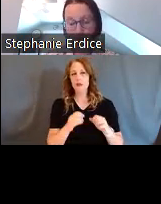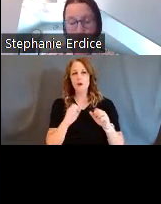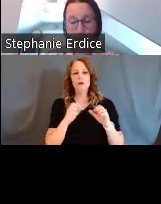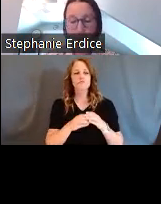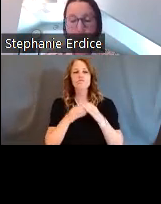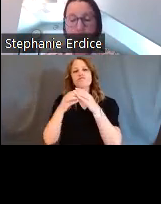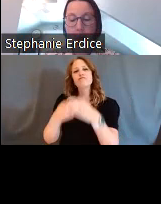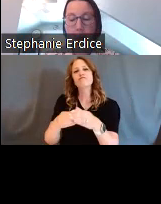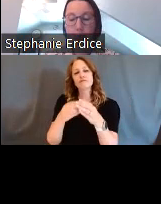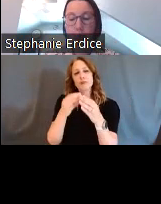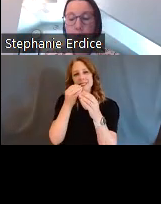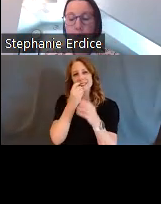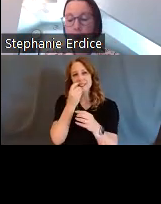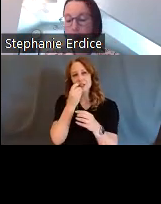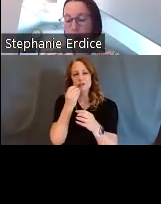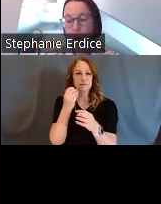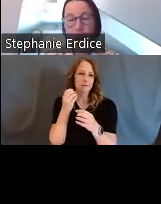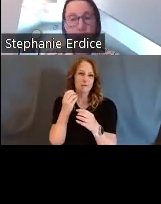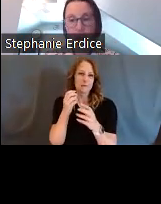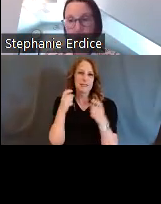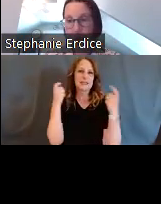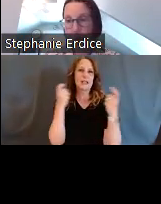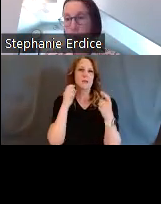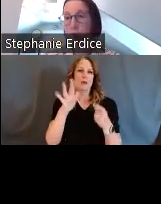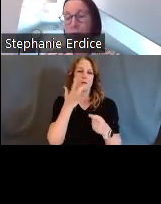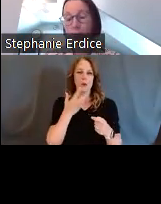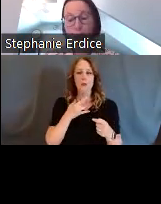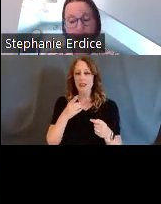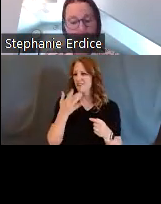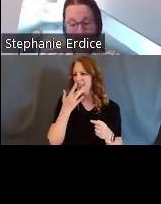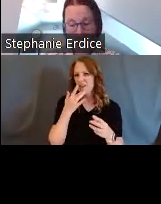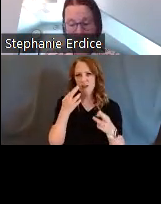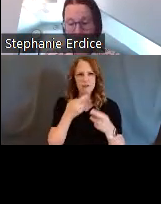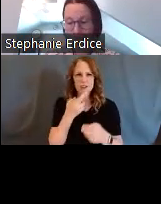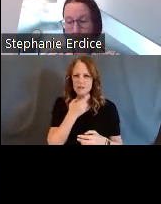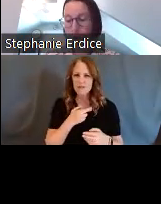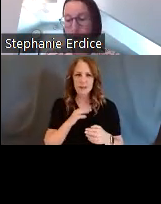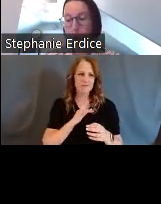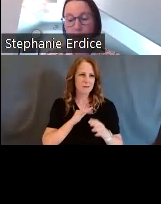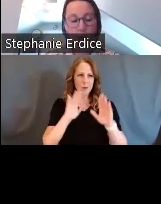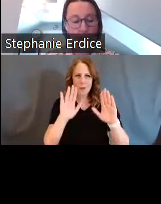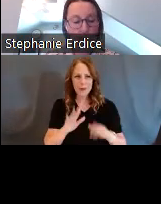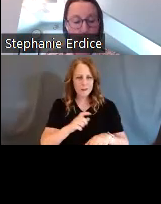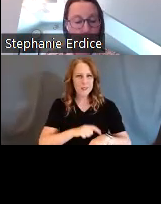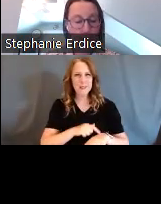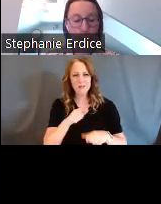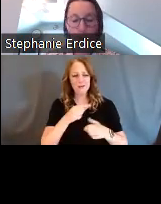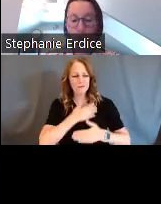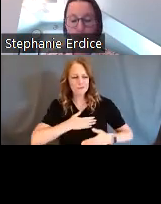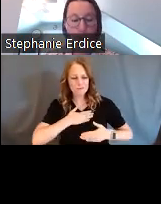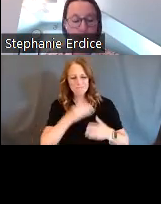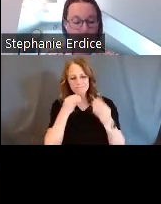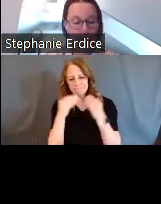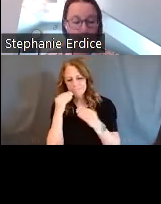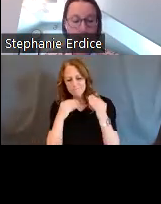your birthday, and you are at your favorite restaurant. We're having a great time. You're enjoying lots of good food